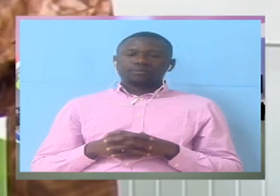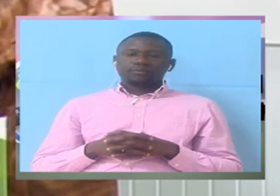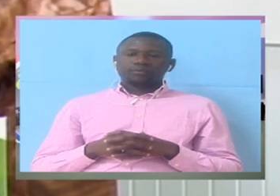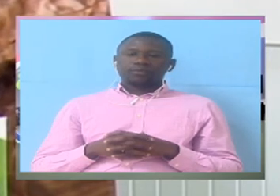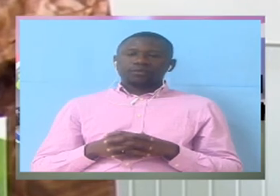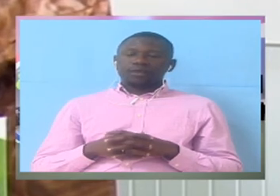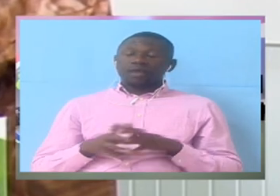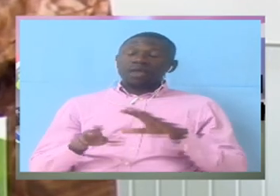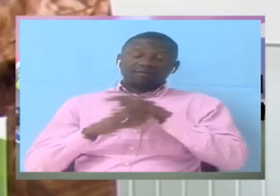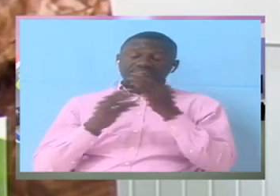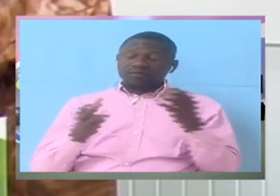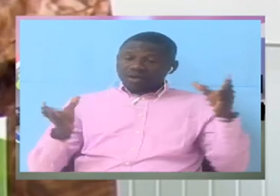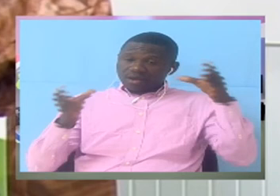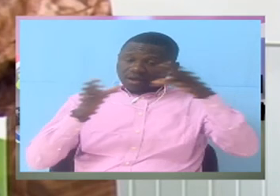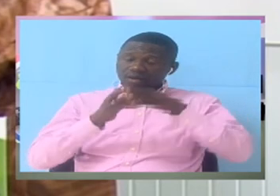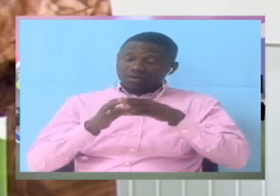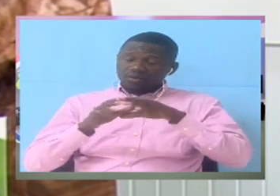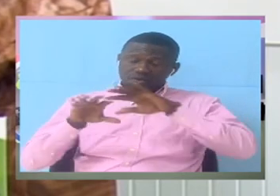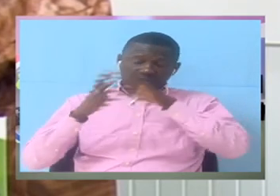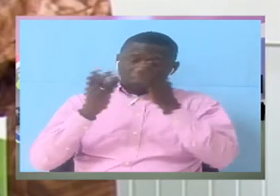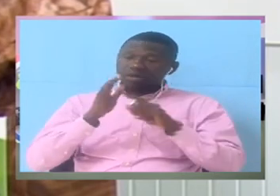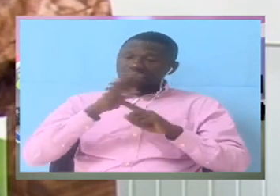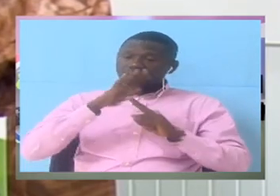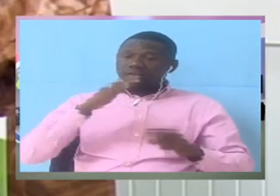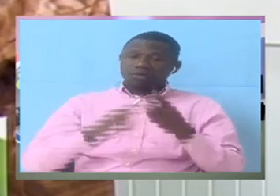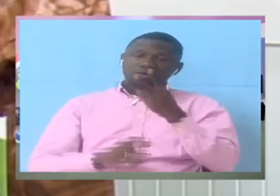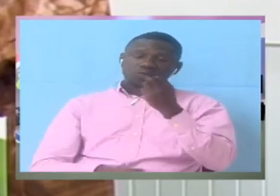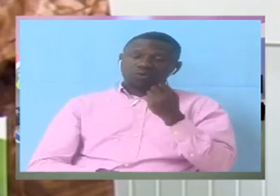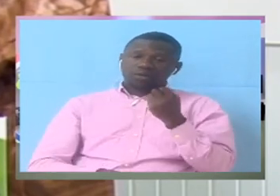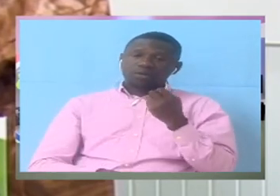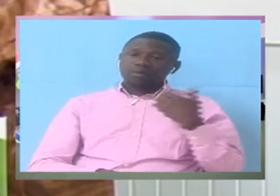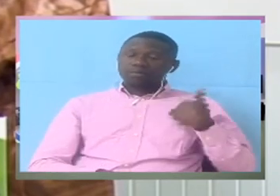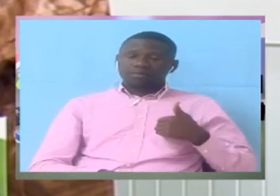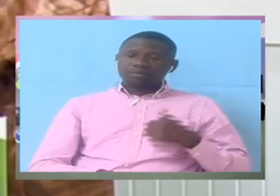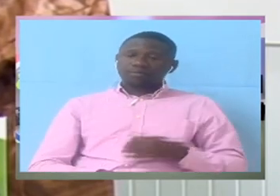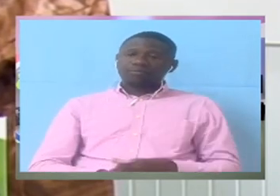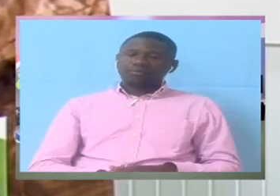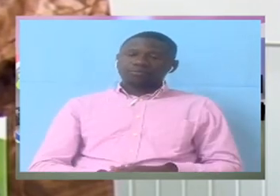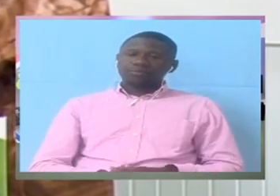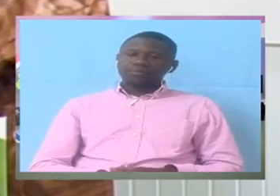If you add all of us, we were less than 20 people. Well,